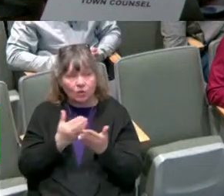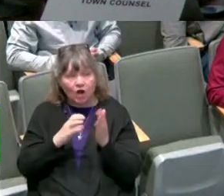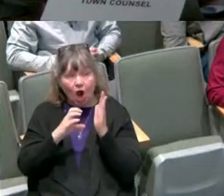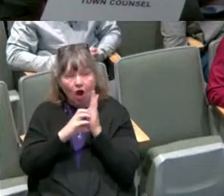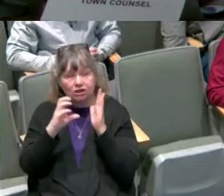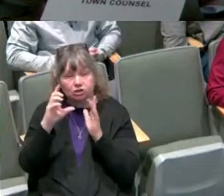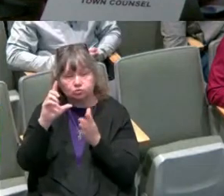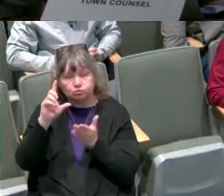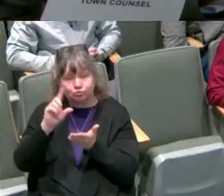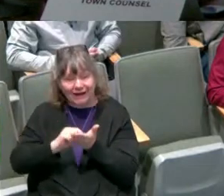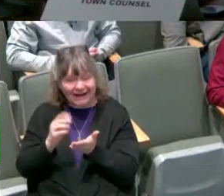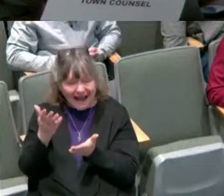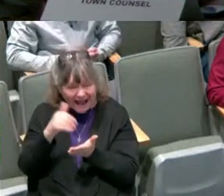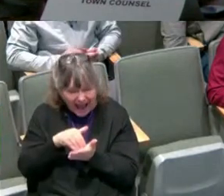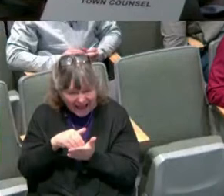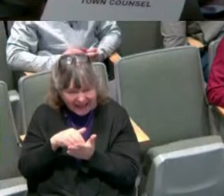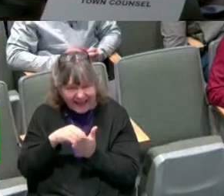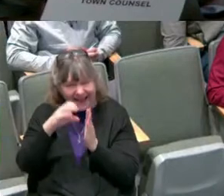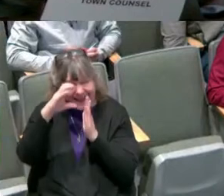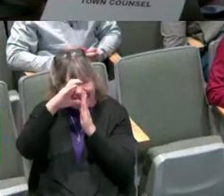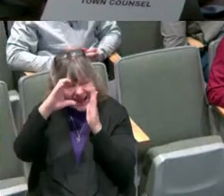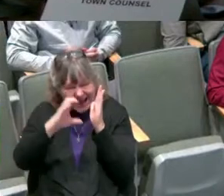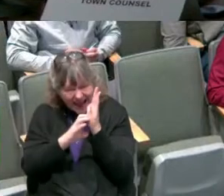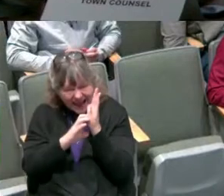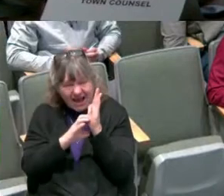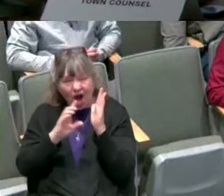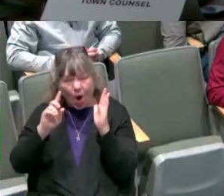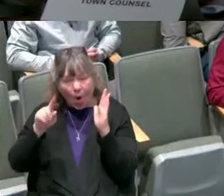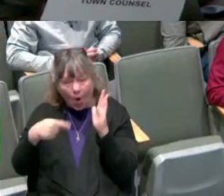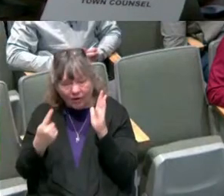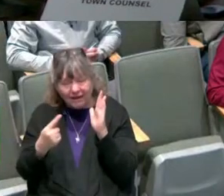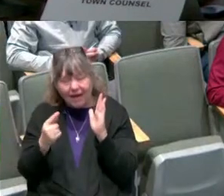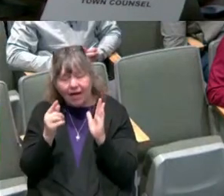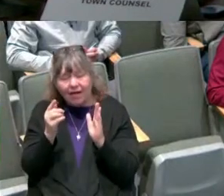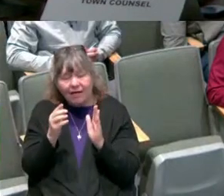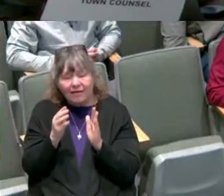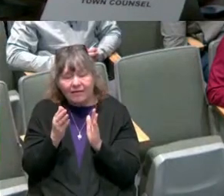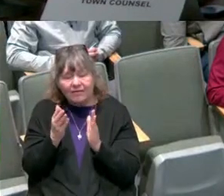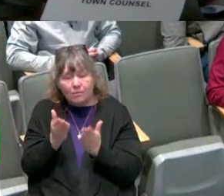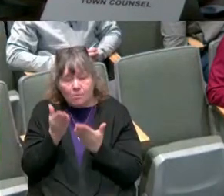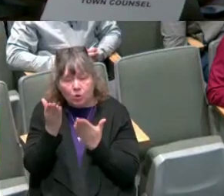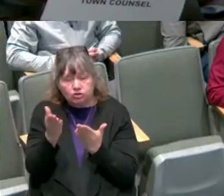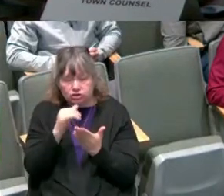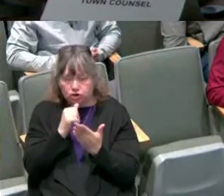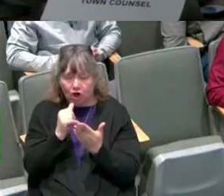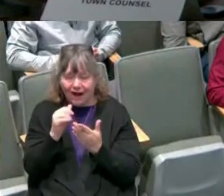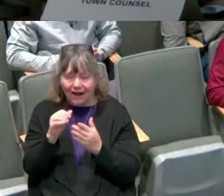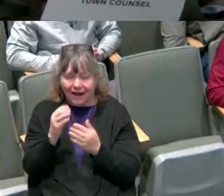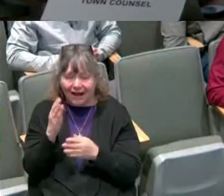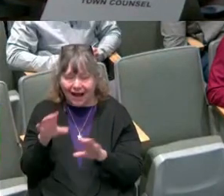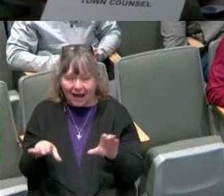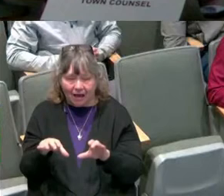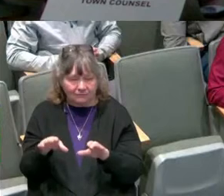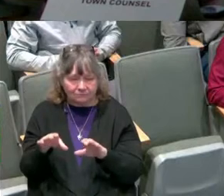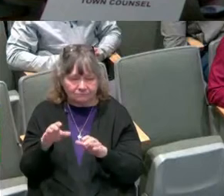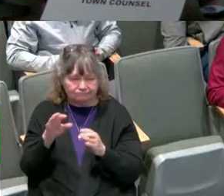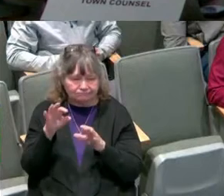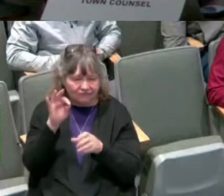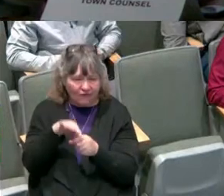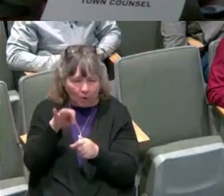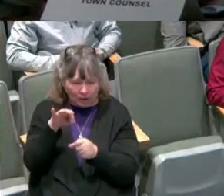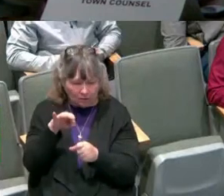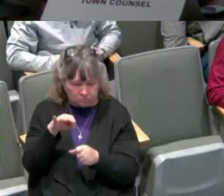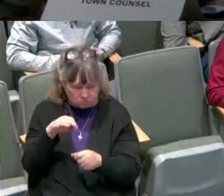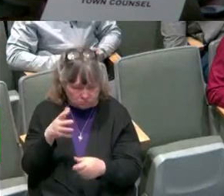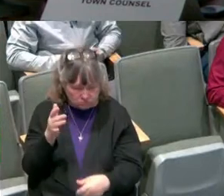reprinted in the document that you have it's only the text of the motion that you are actually voting on thank you so thank you